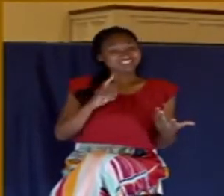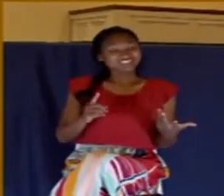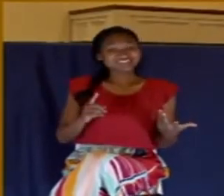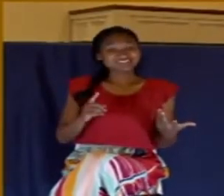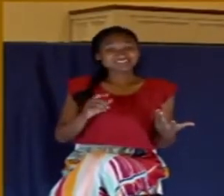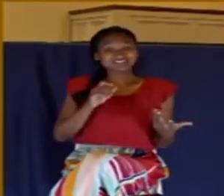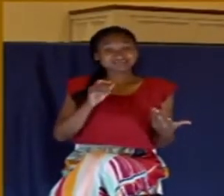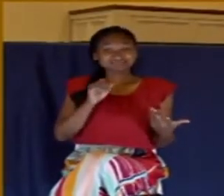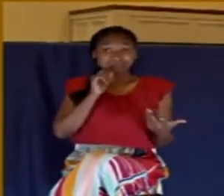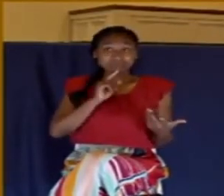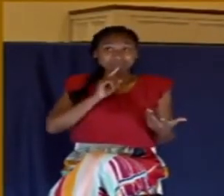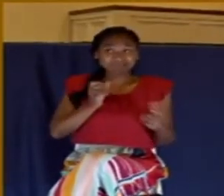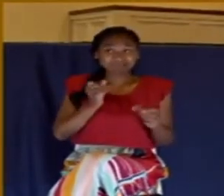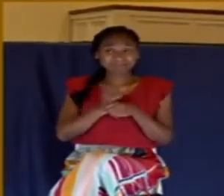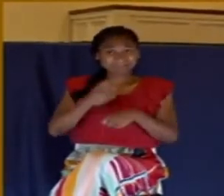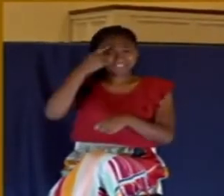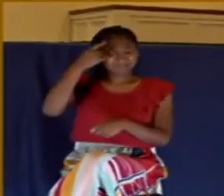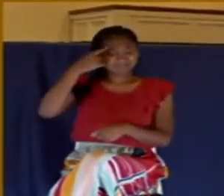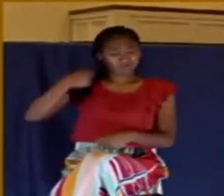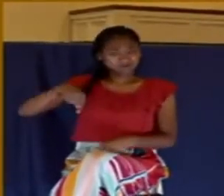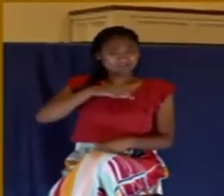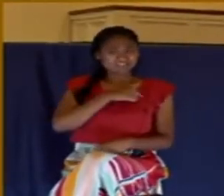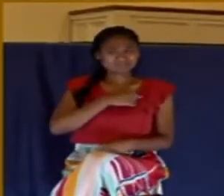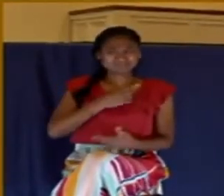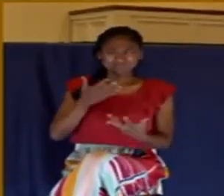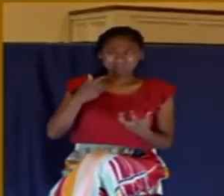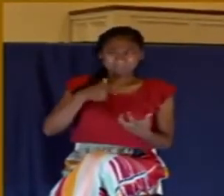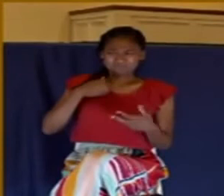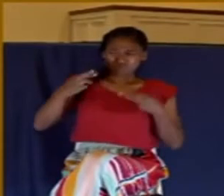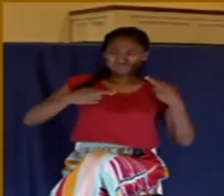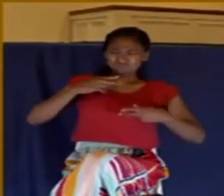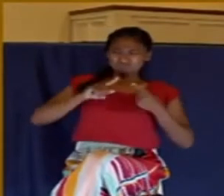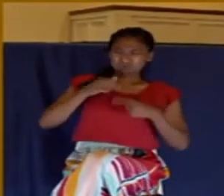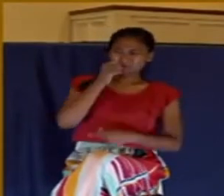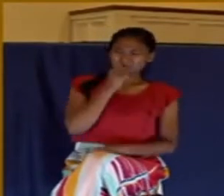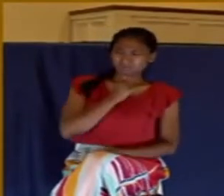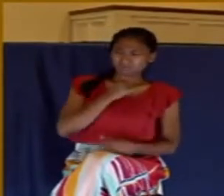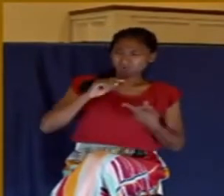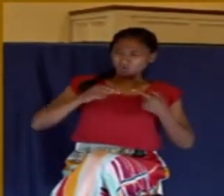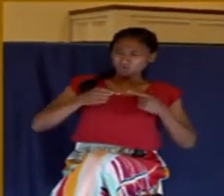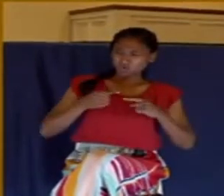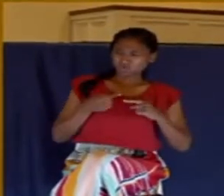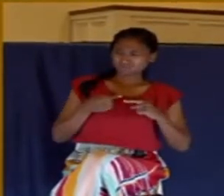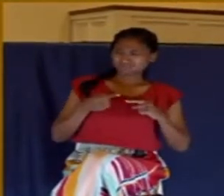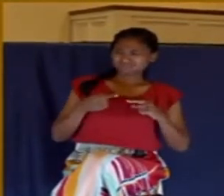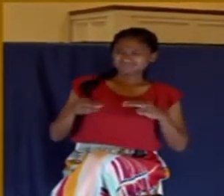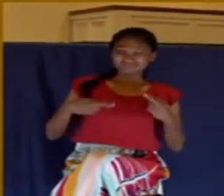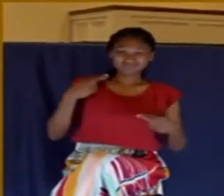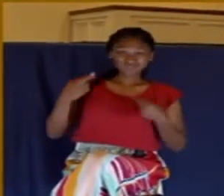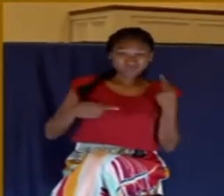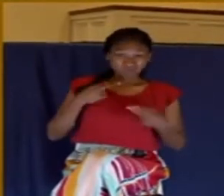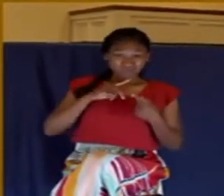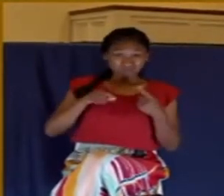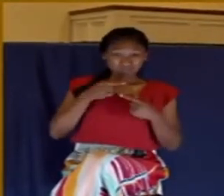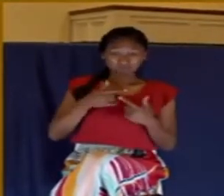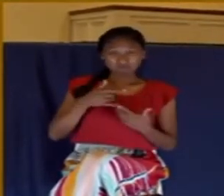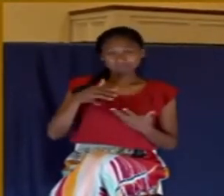Doesn't make sense to us, rejoice. You want me to rejoice when I'm hurting? You want me to rejoice when I've been crushed?